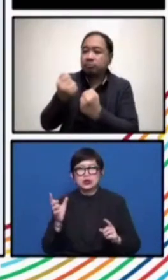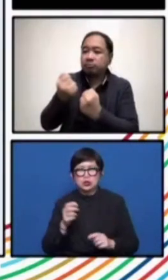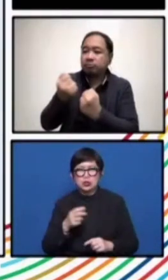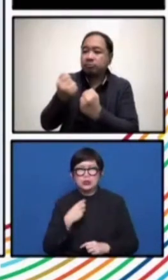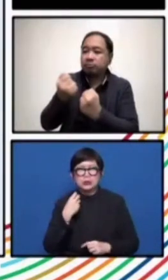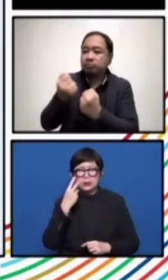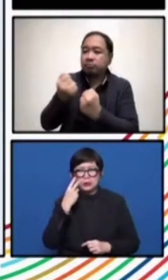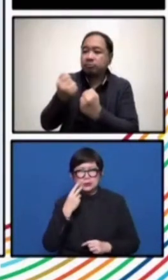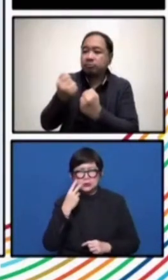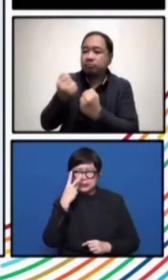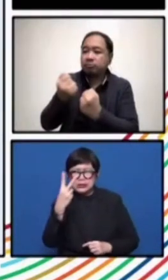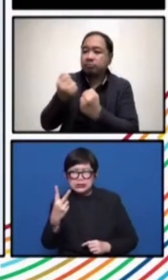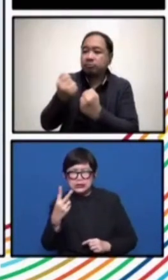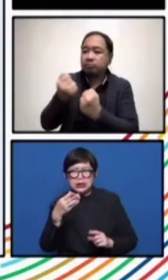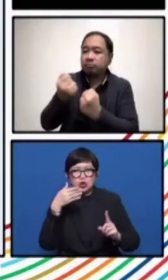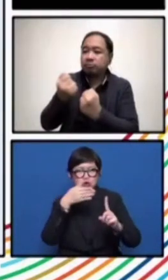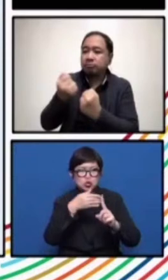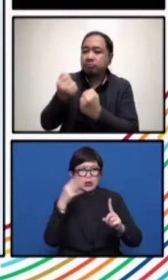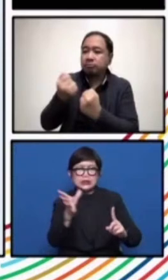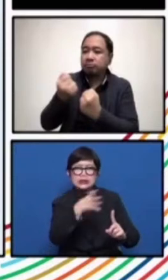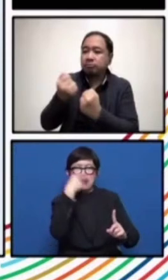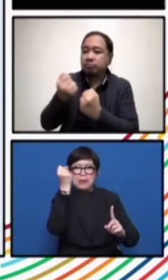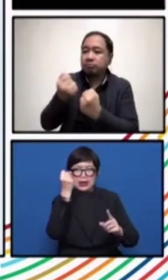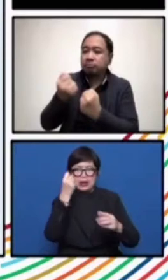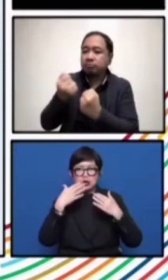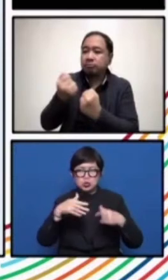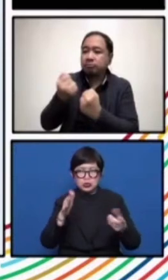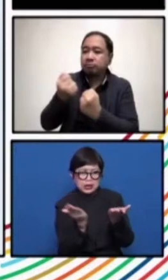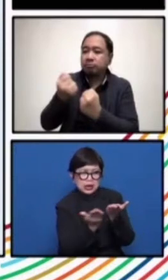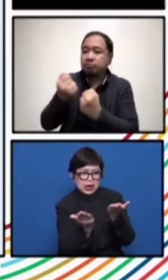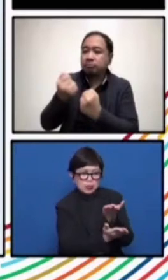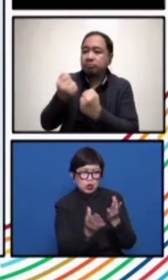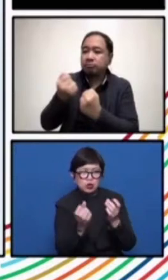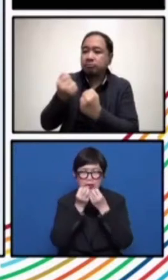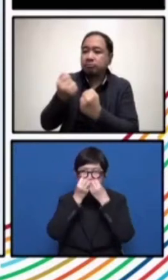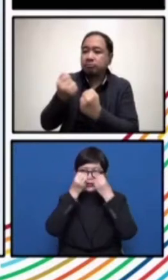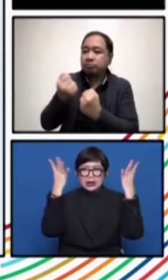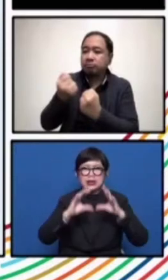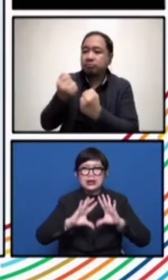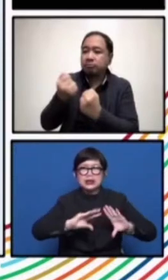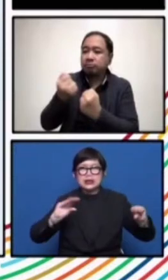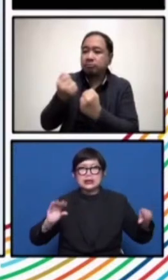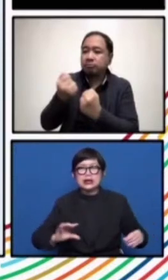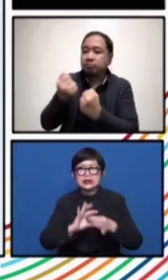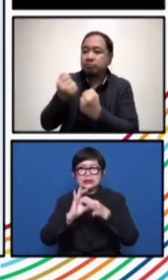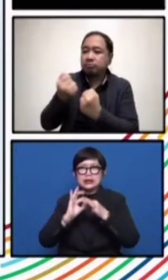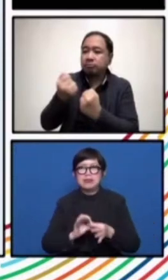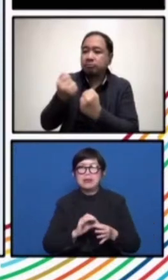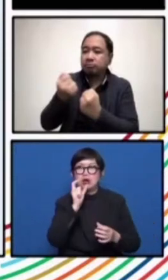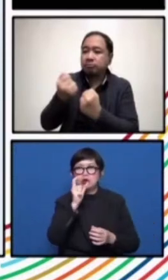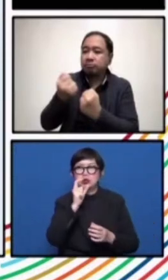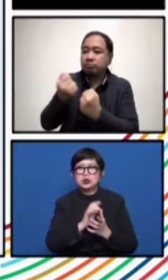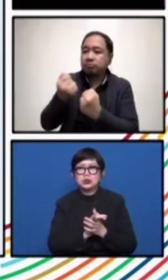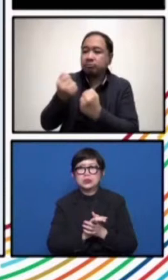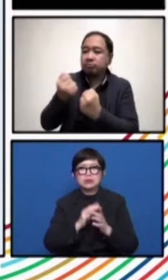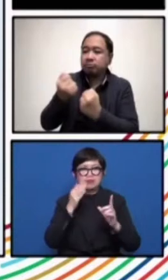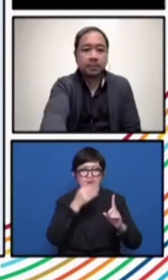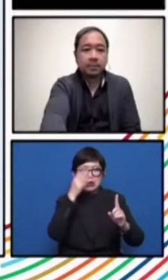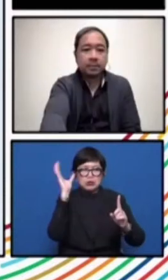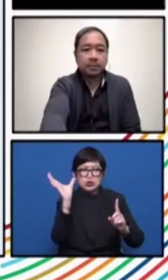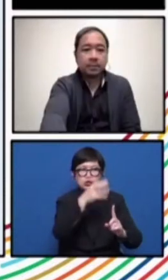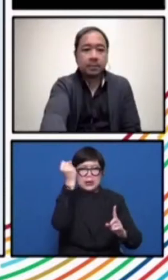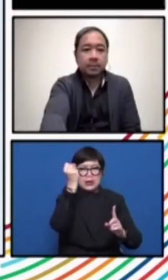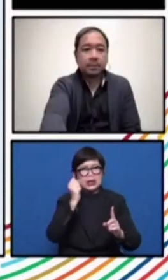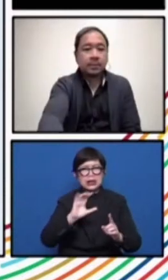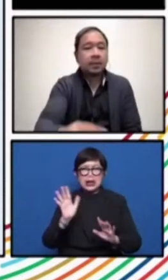at the same time UNICEF recognizes that this vision of an inclusive World cannot be achieved in isolation it